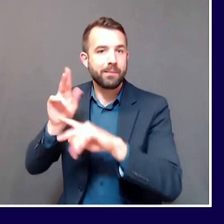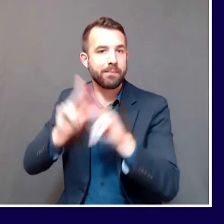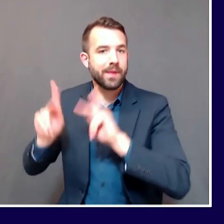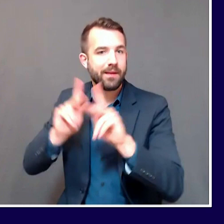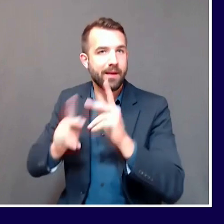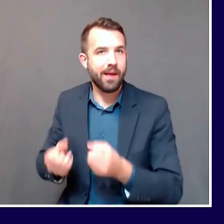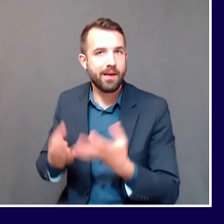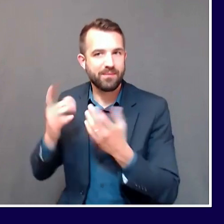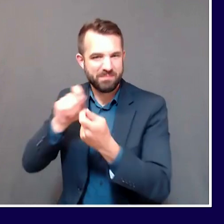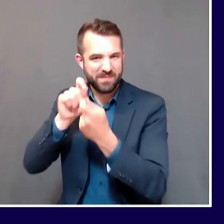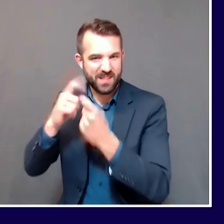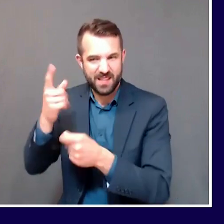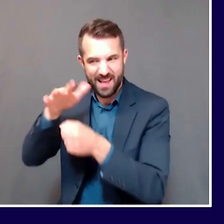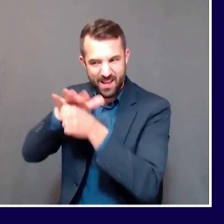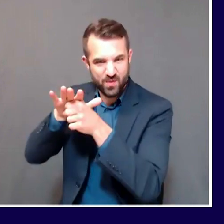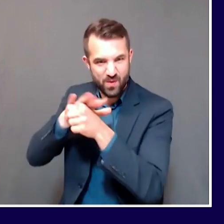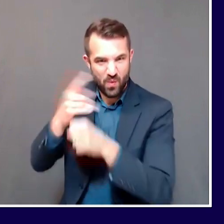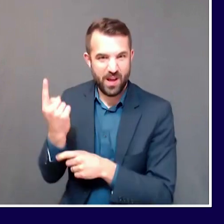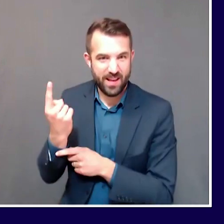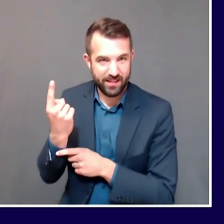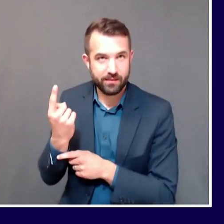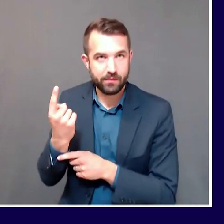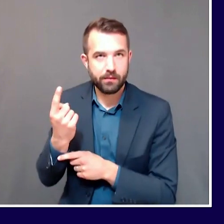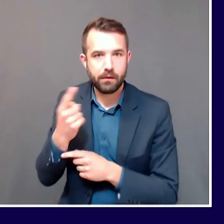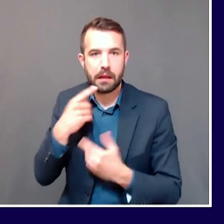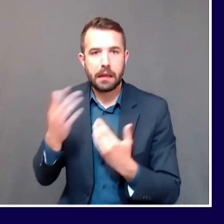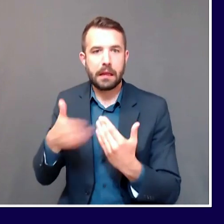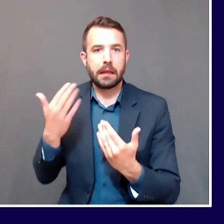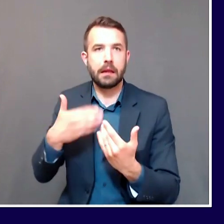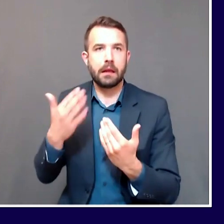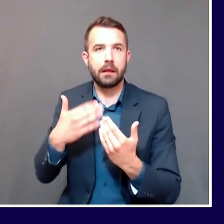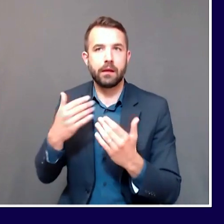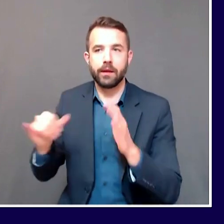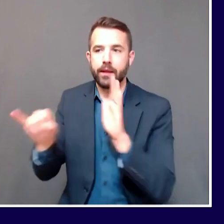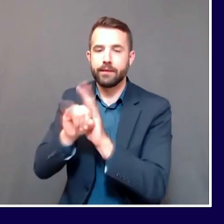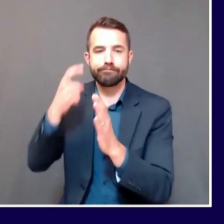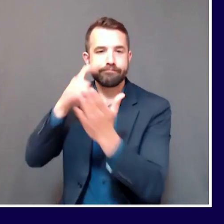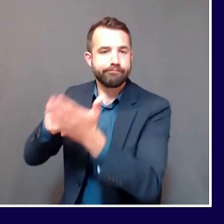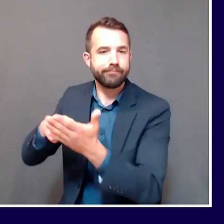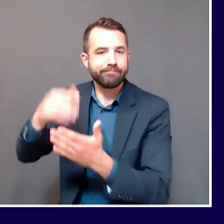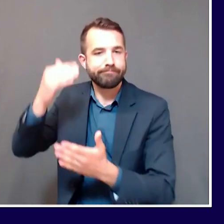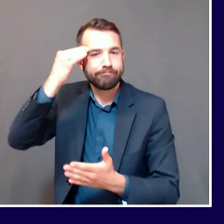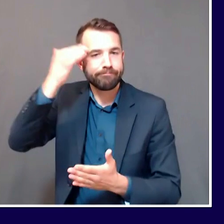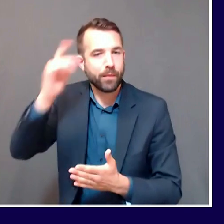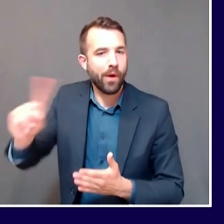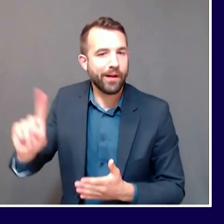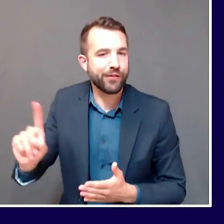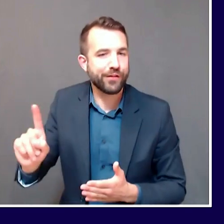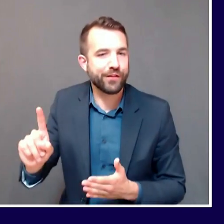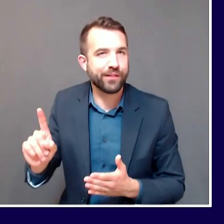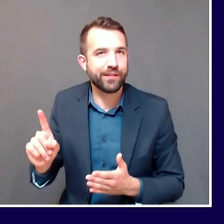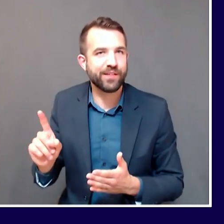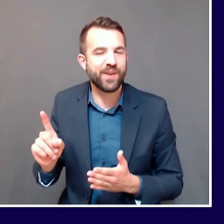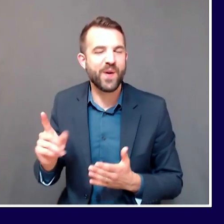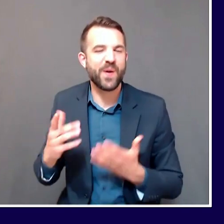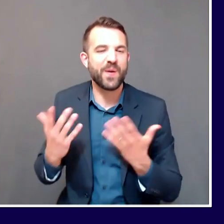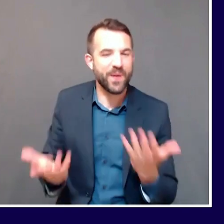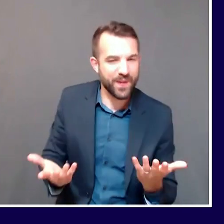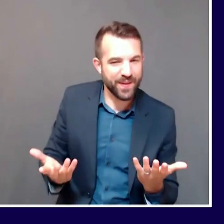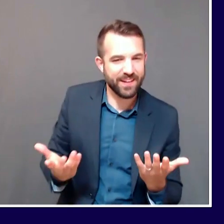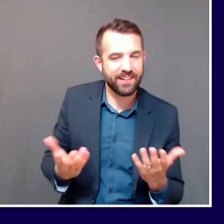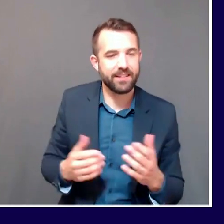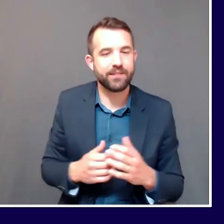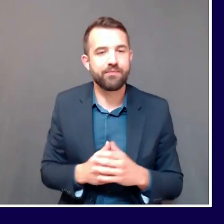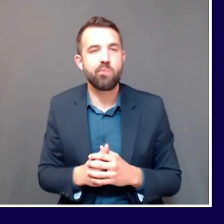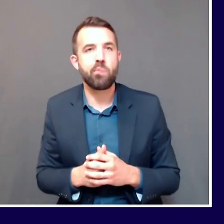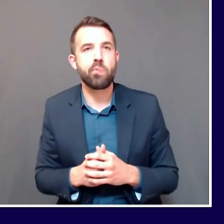will then someone could very easily intuit that the person that I said at 2:00 was also of Latinx heritage. And then if we add